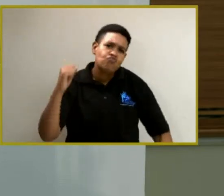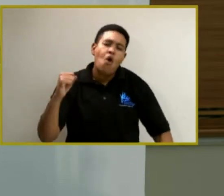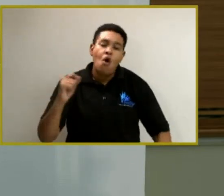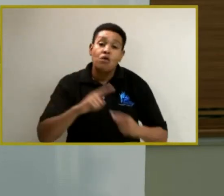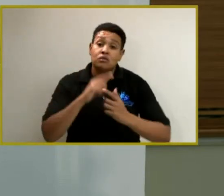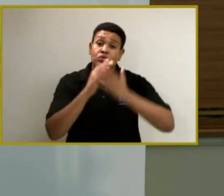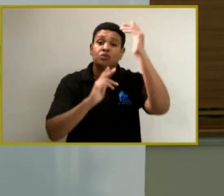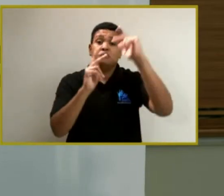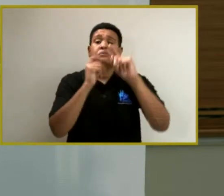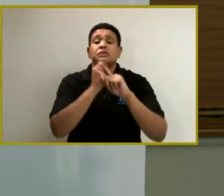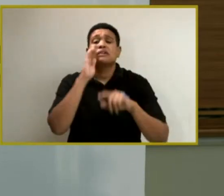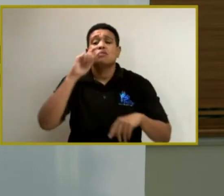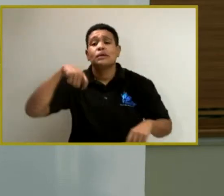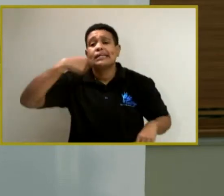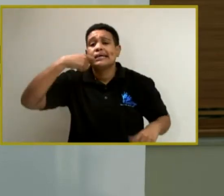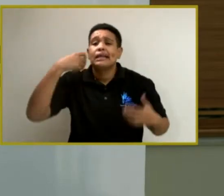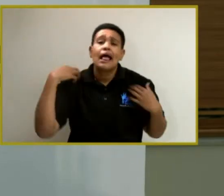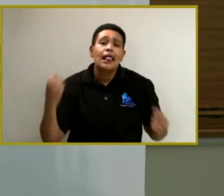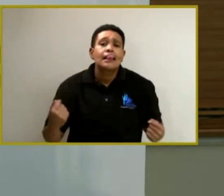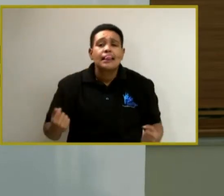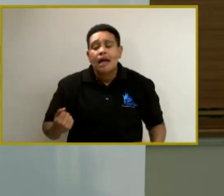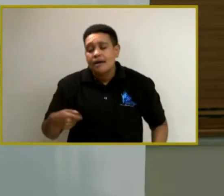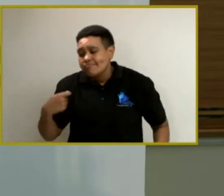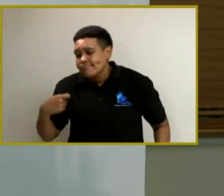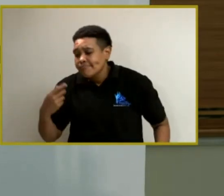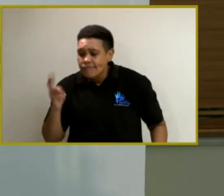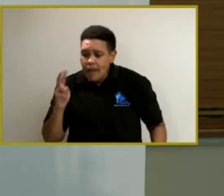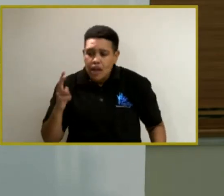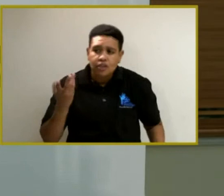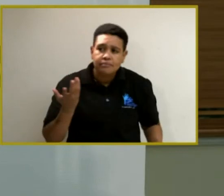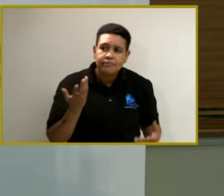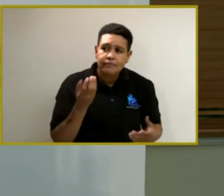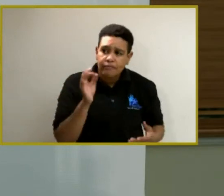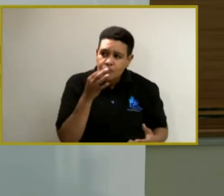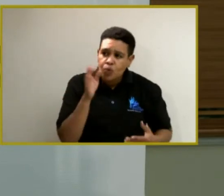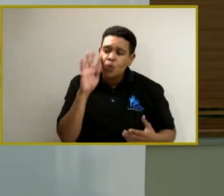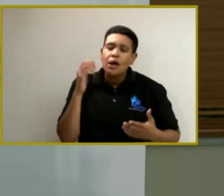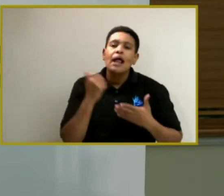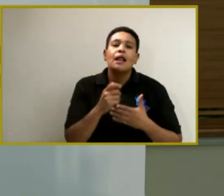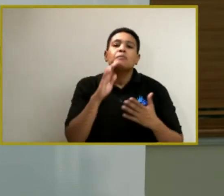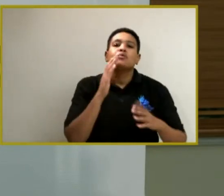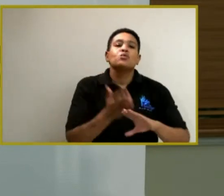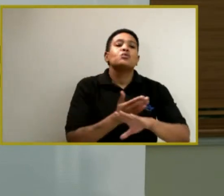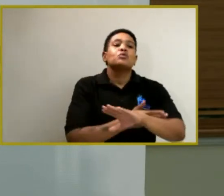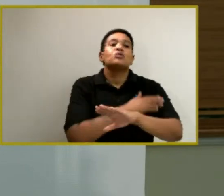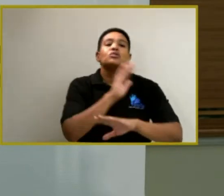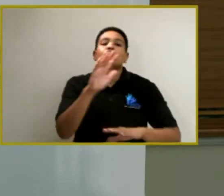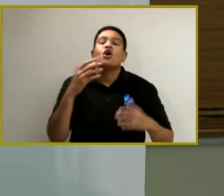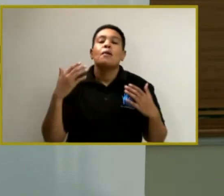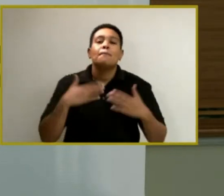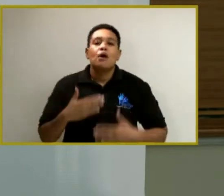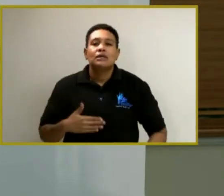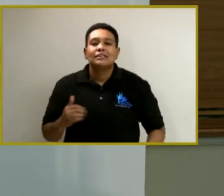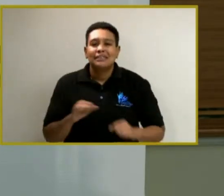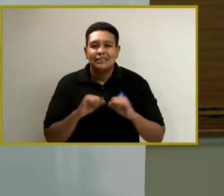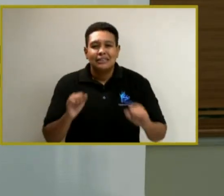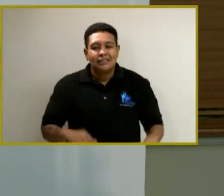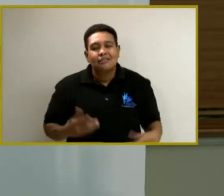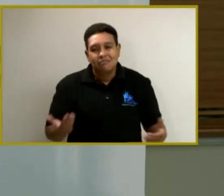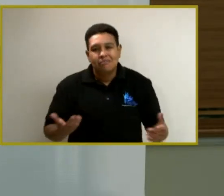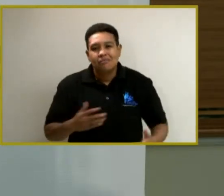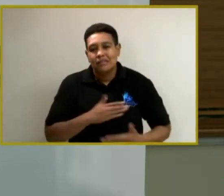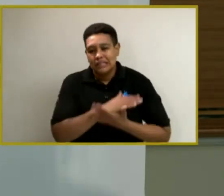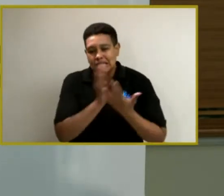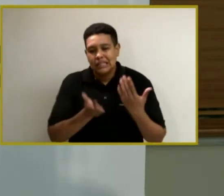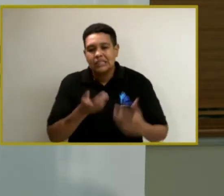eat, the eating healthier will also help to boost your immune system. So